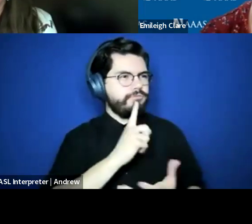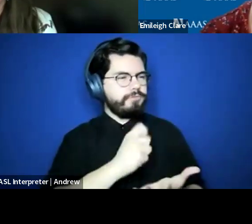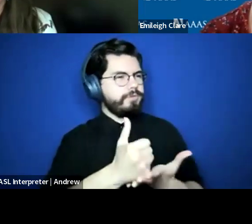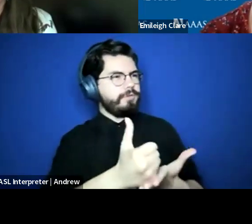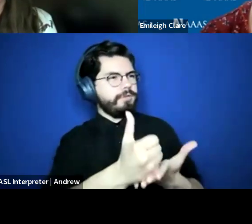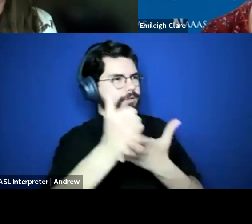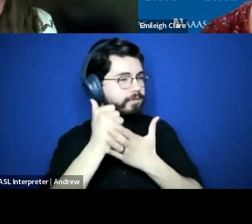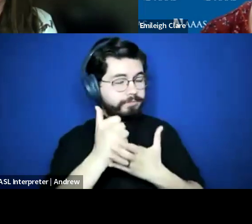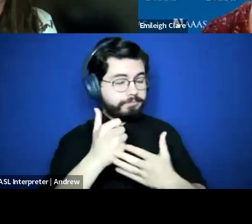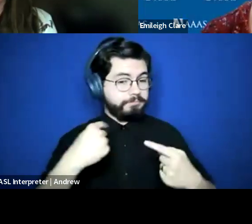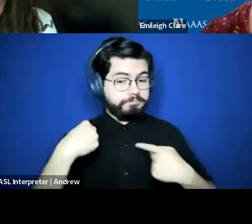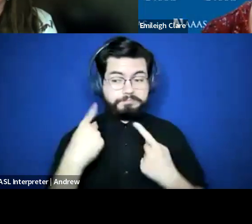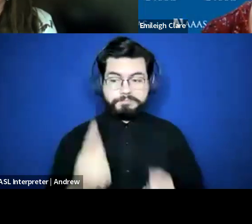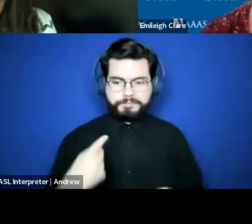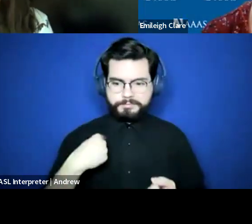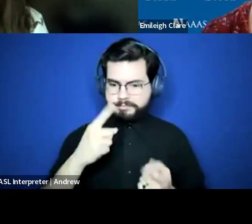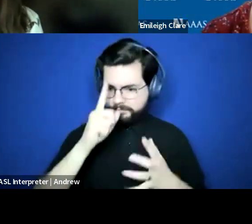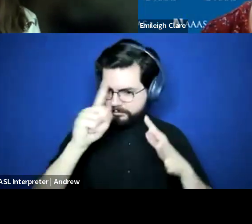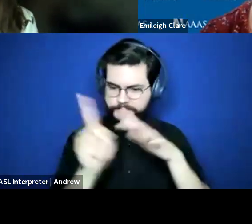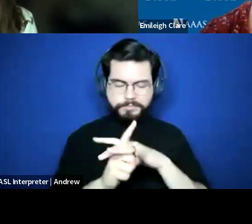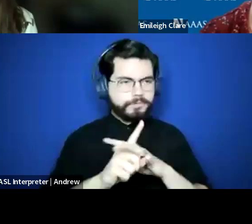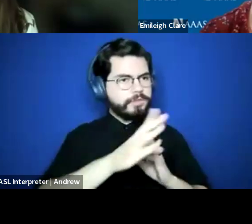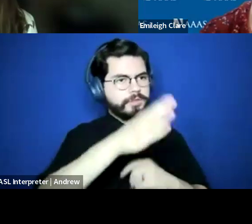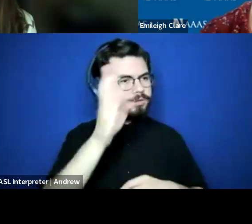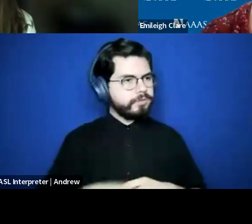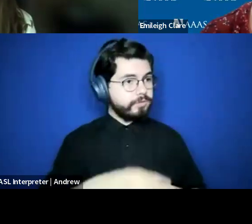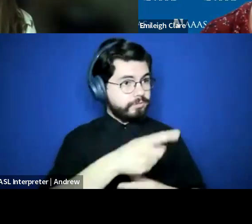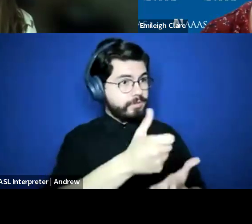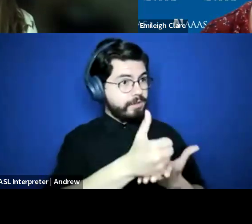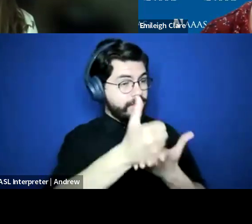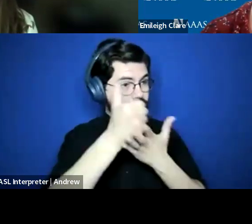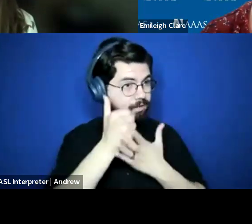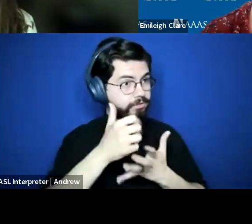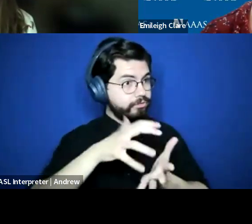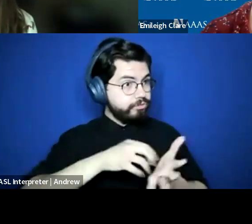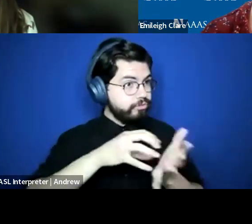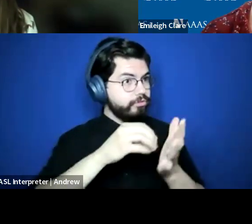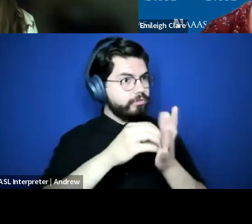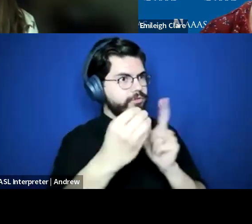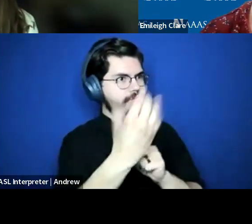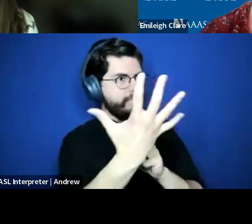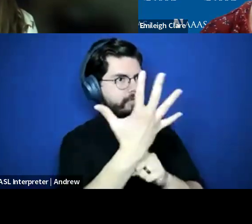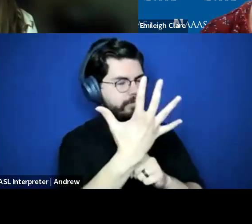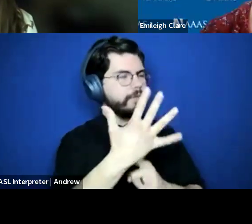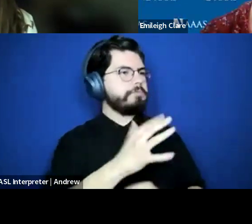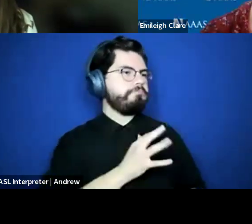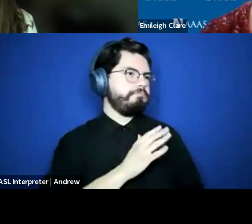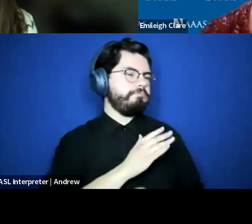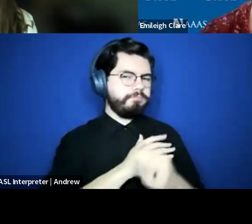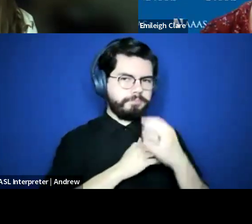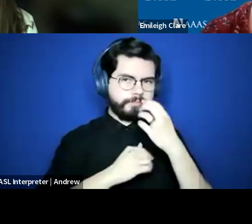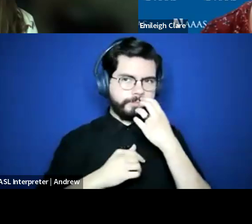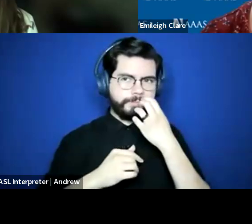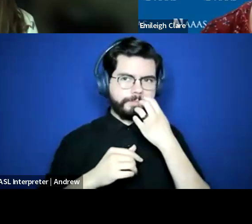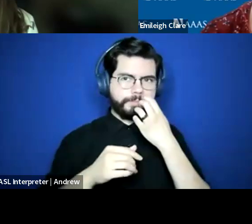hadn't thought of or hadn't uh, really been exposed to. And I think the nice thing about associations